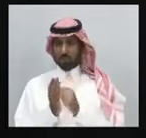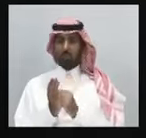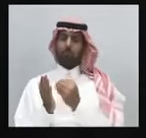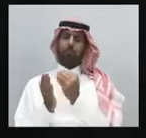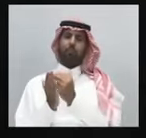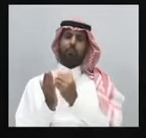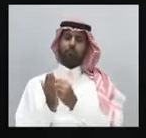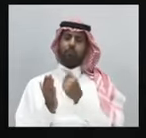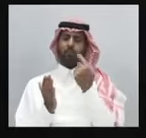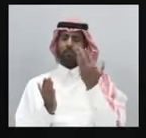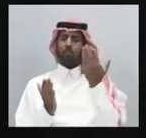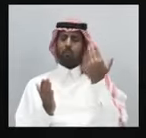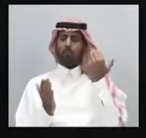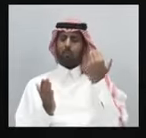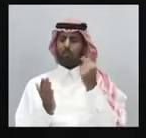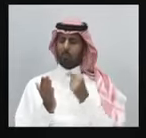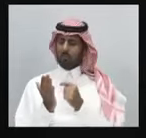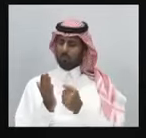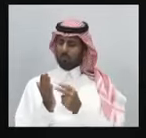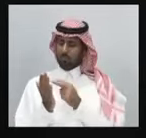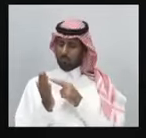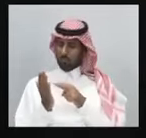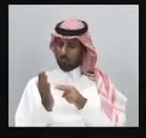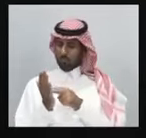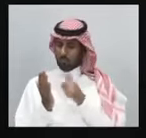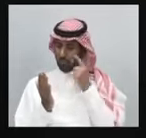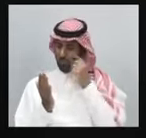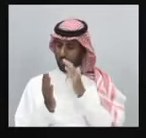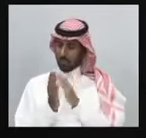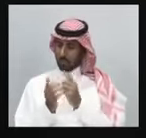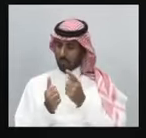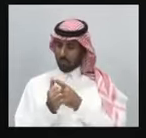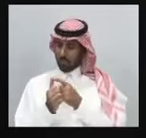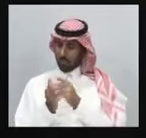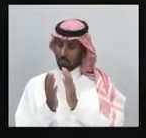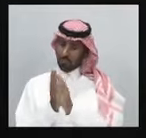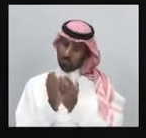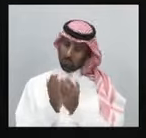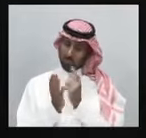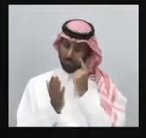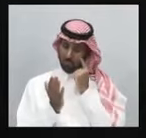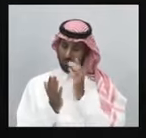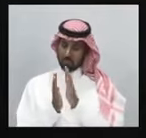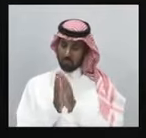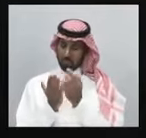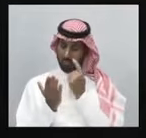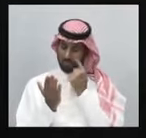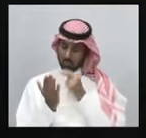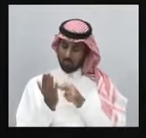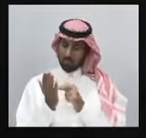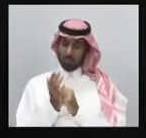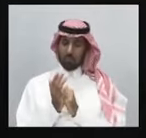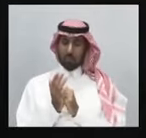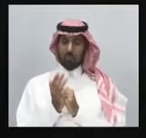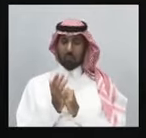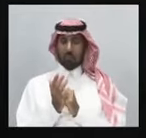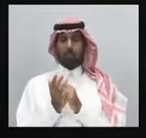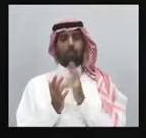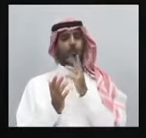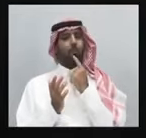it before they would read your CV. And in this one, you are speaking to those